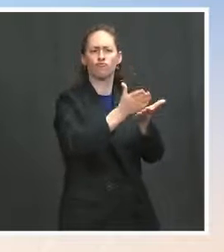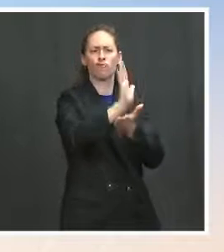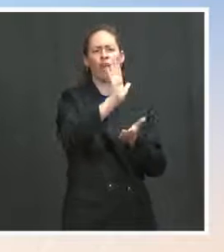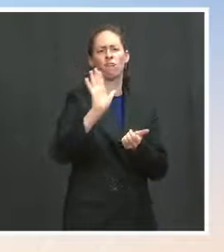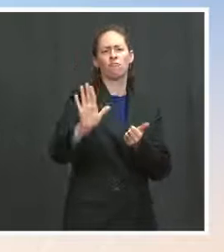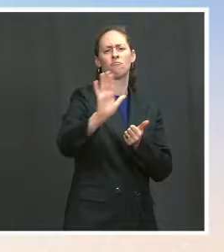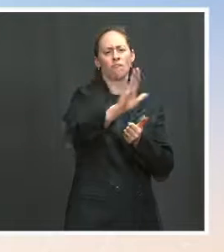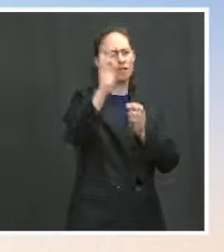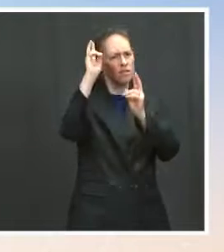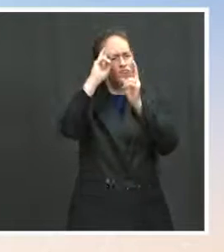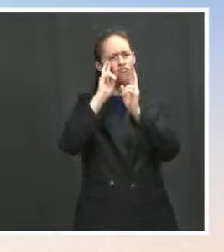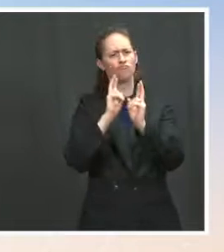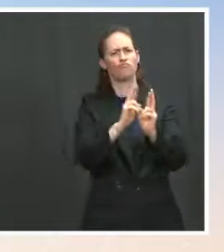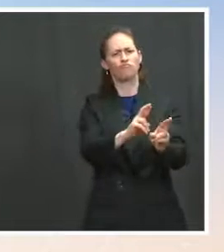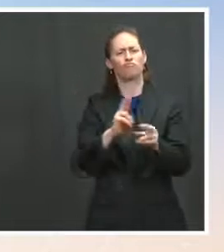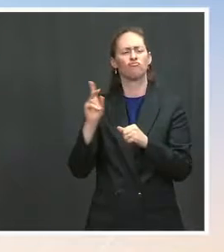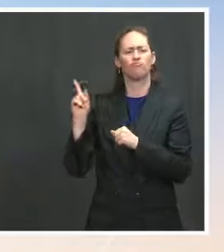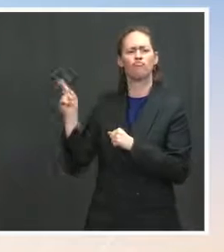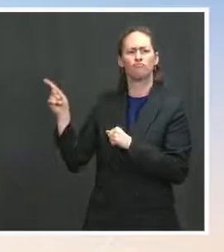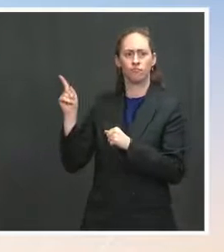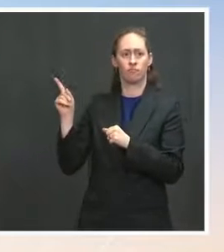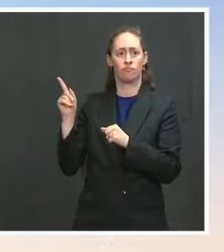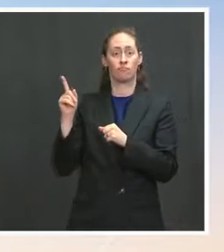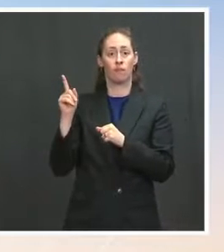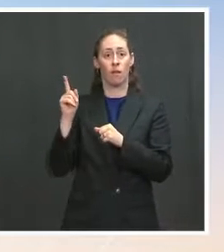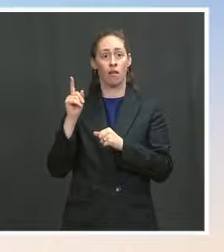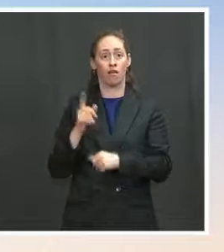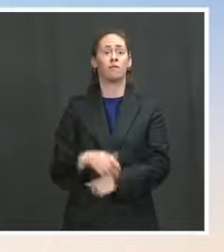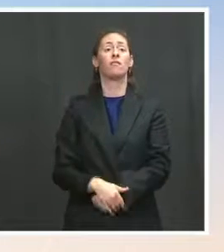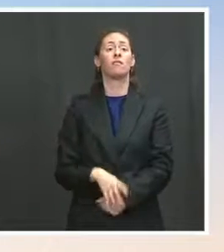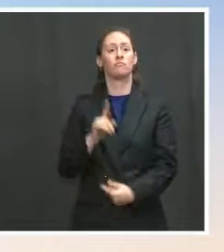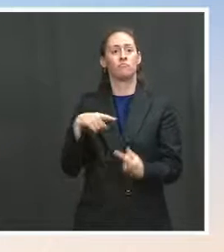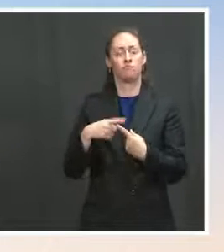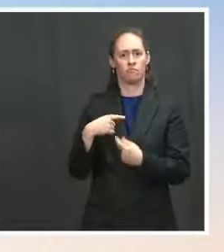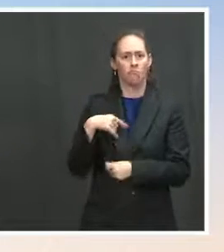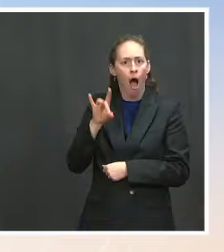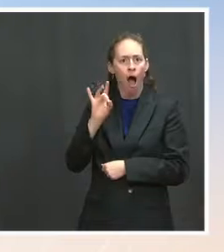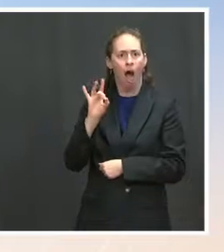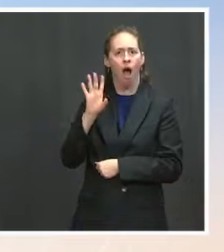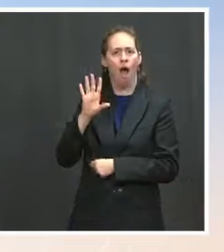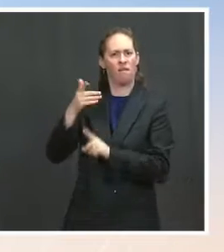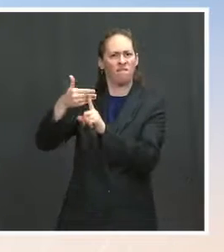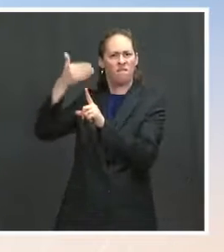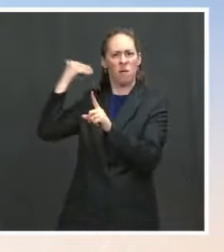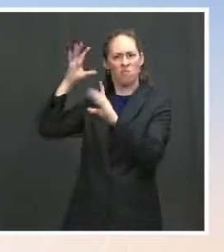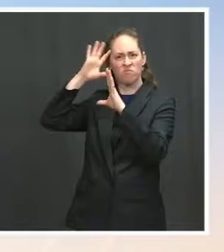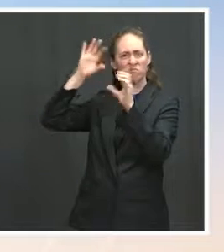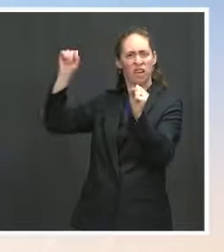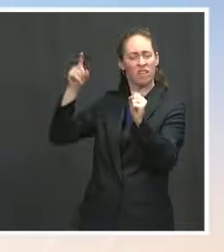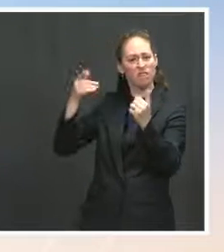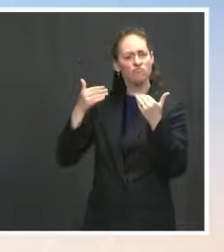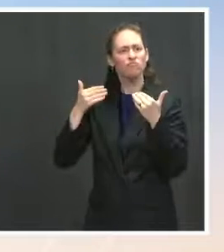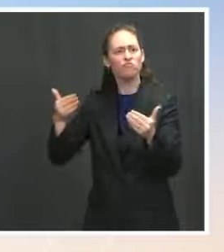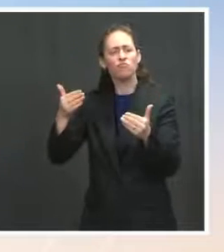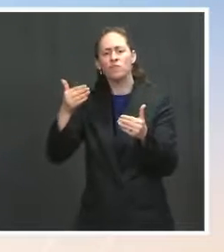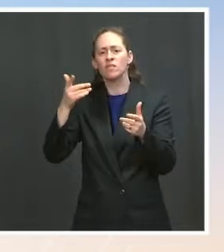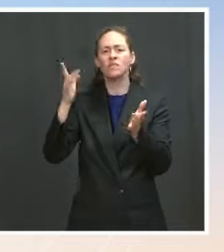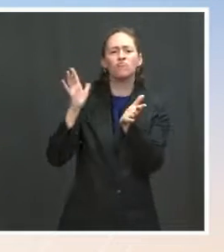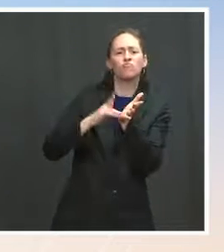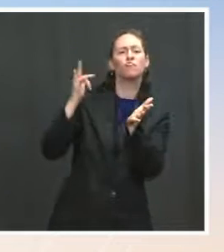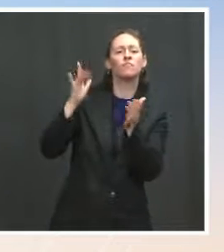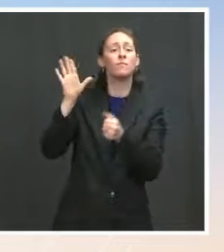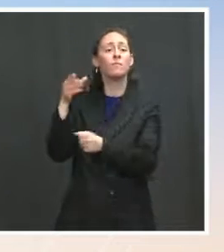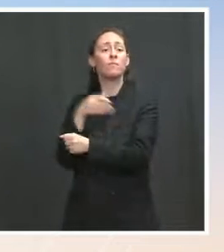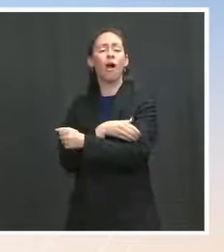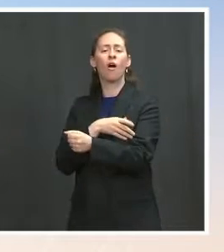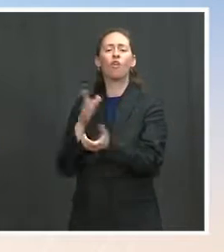always alarmed by the way the former administration, the Trump administration, abused their power in some